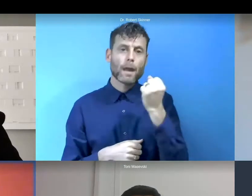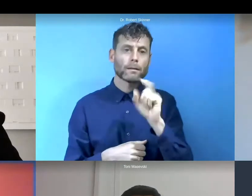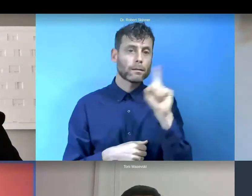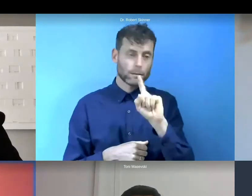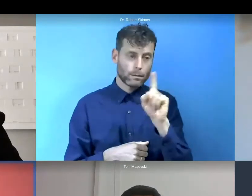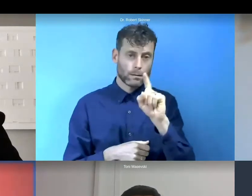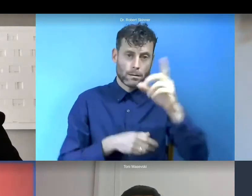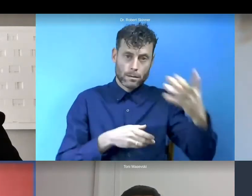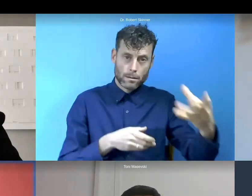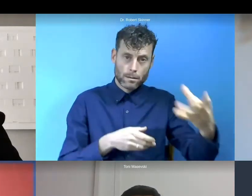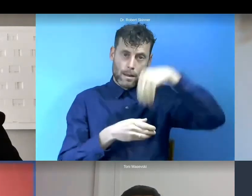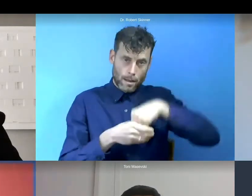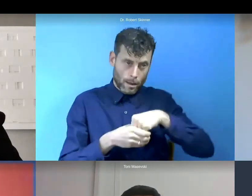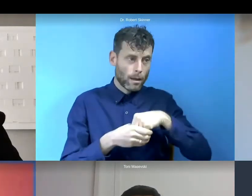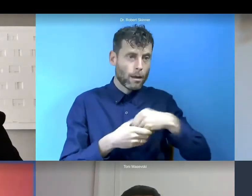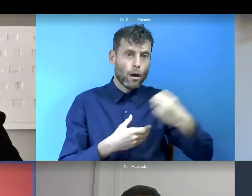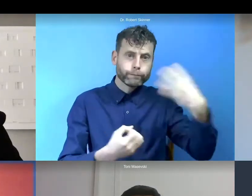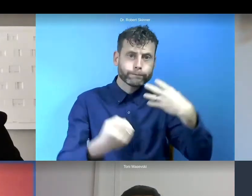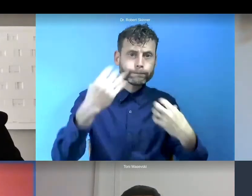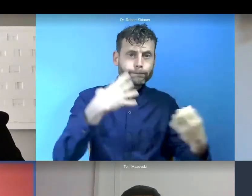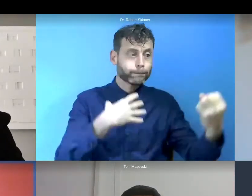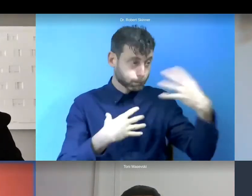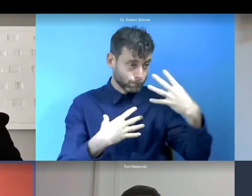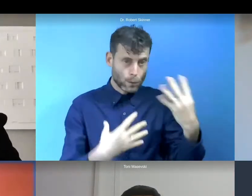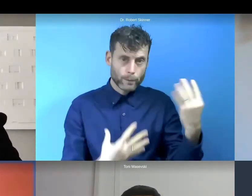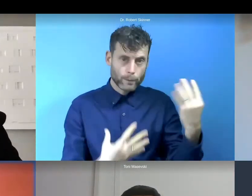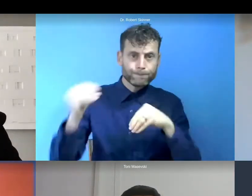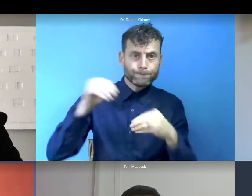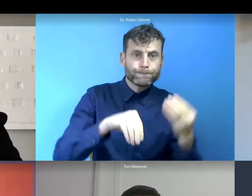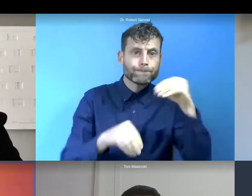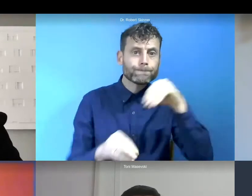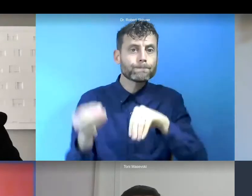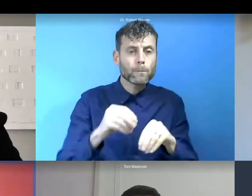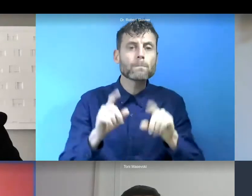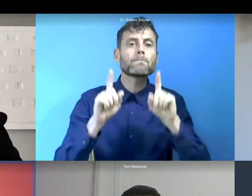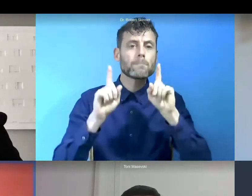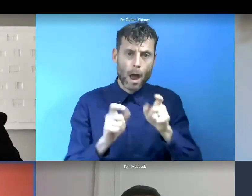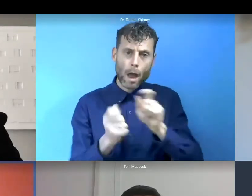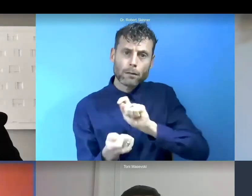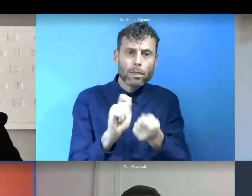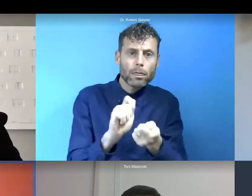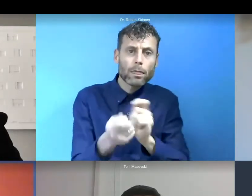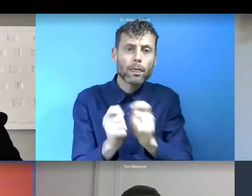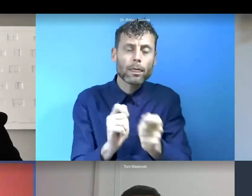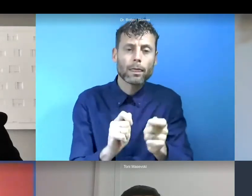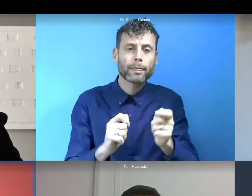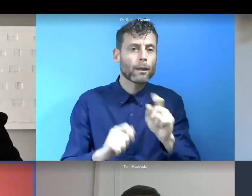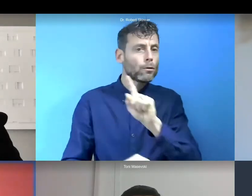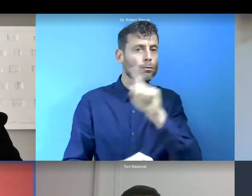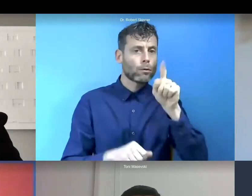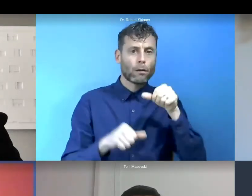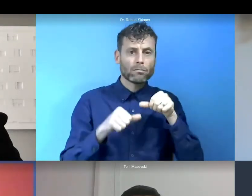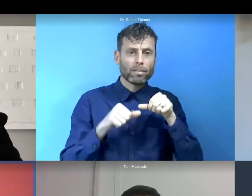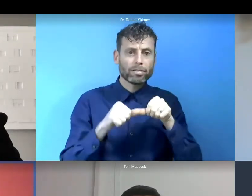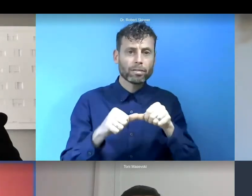it reflects a flexible and ever-changing community. The team of experts and the communities must